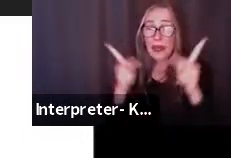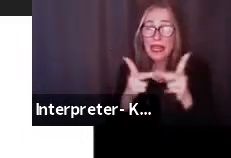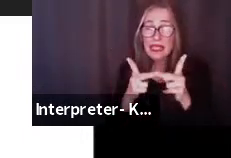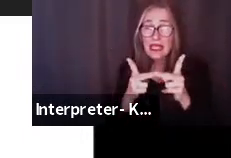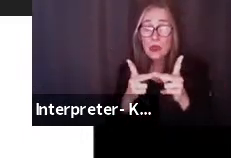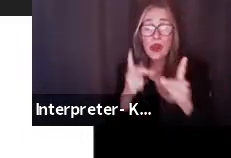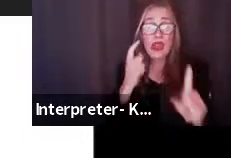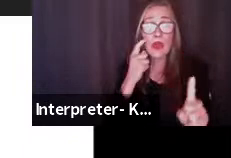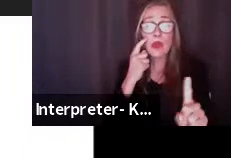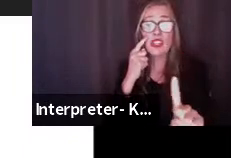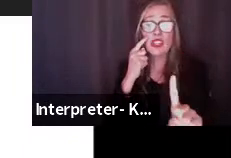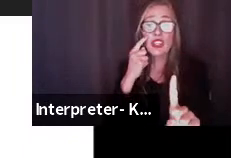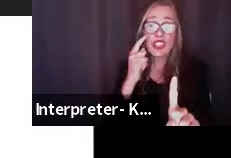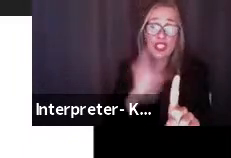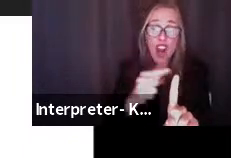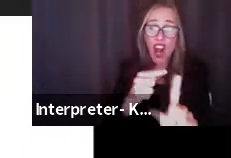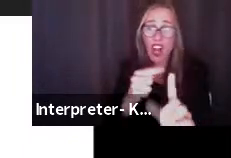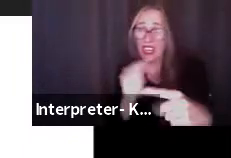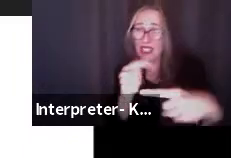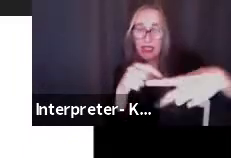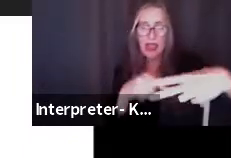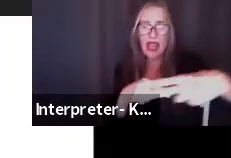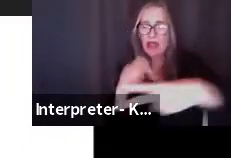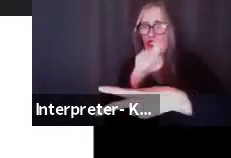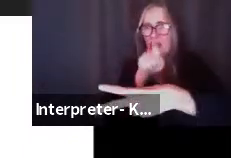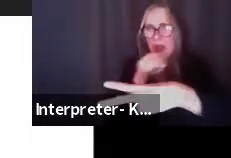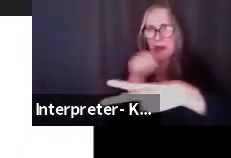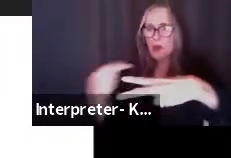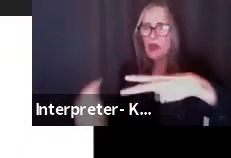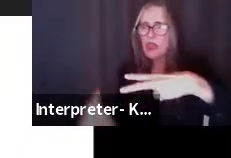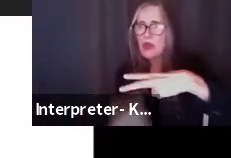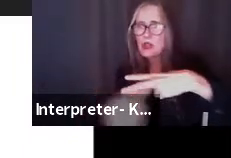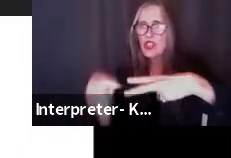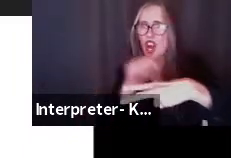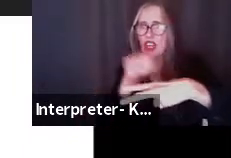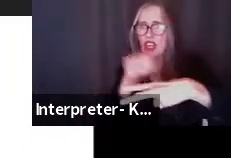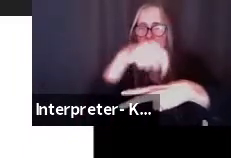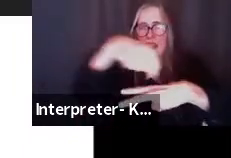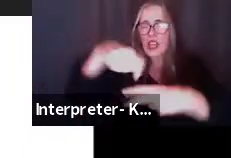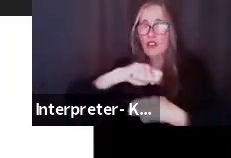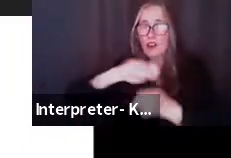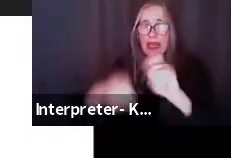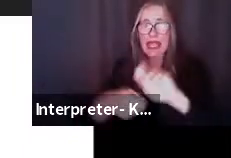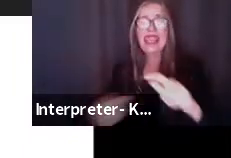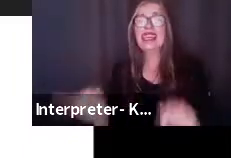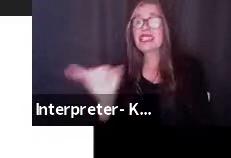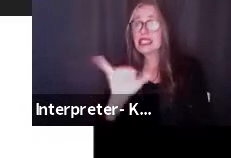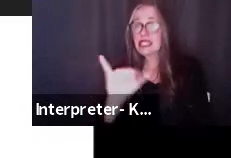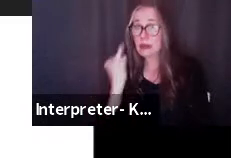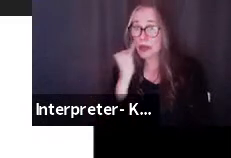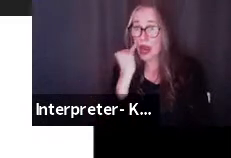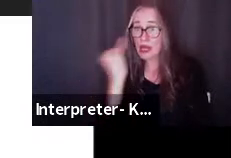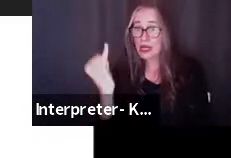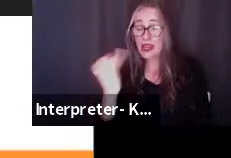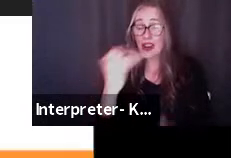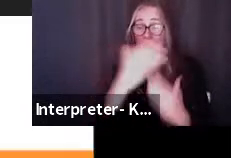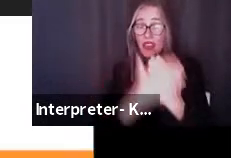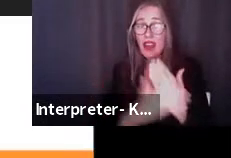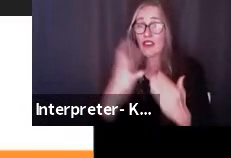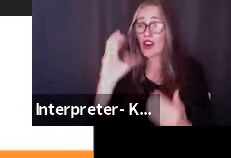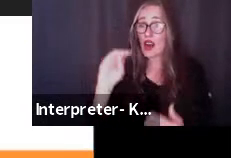modification that they envision a similar kind of image on the cover of cosmos